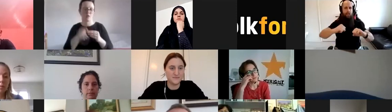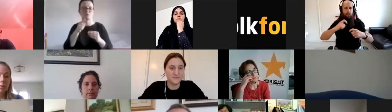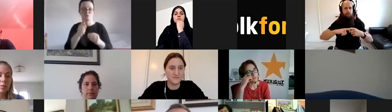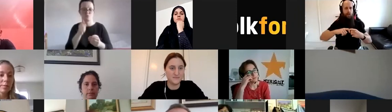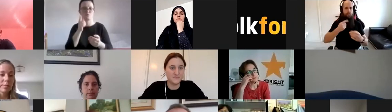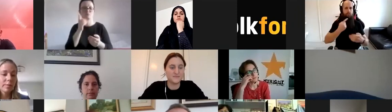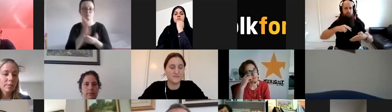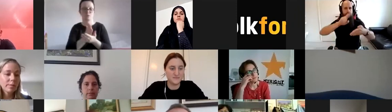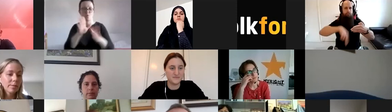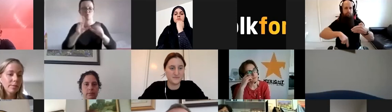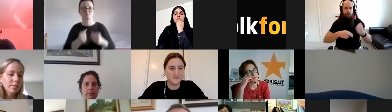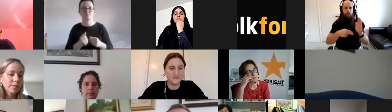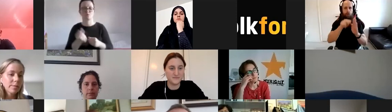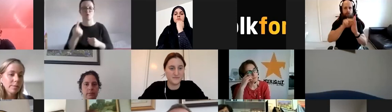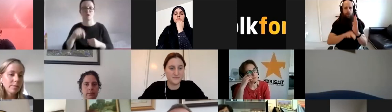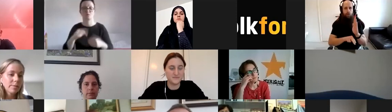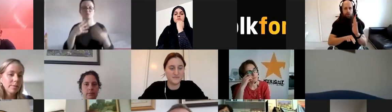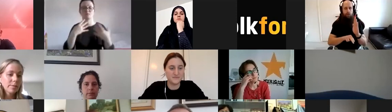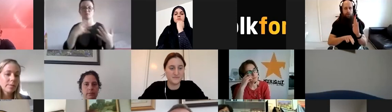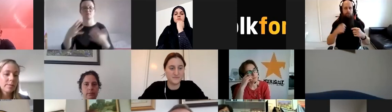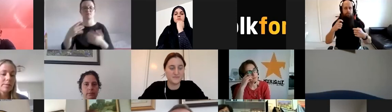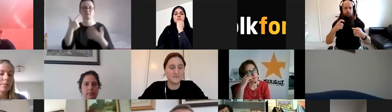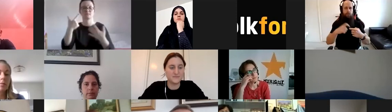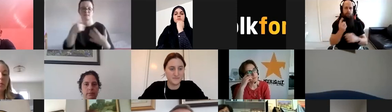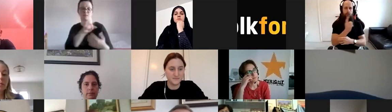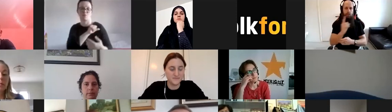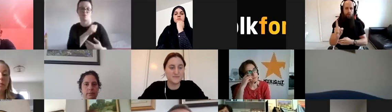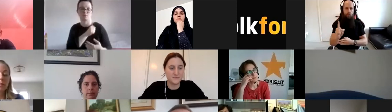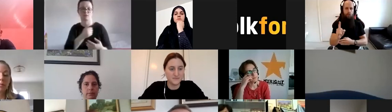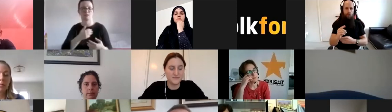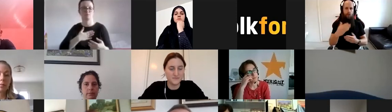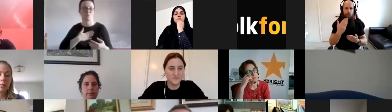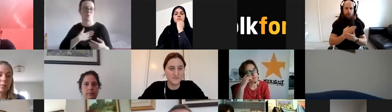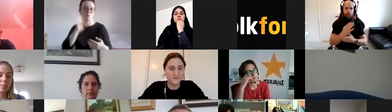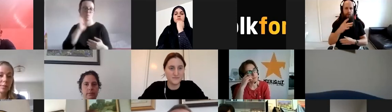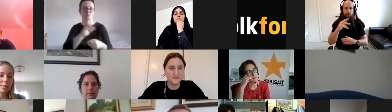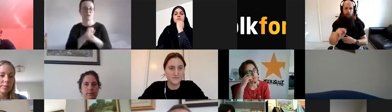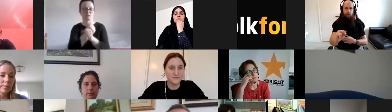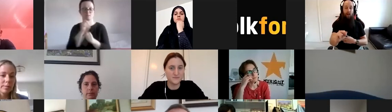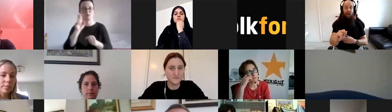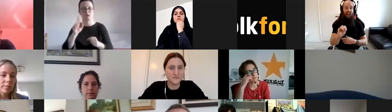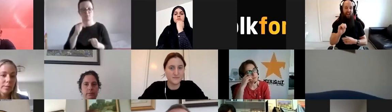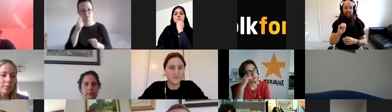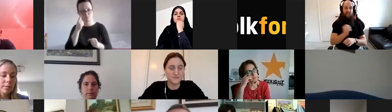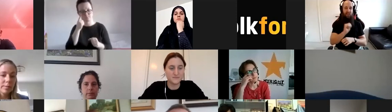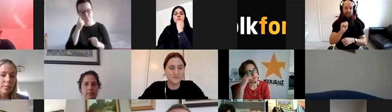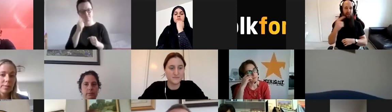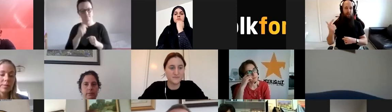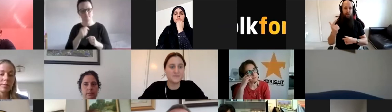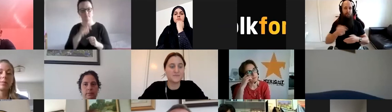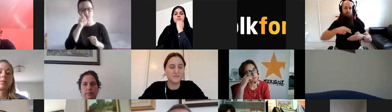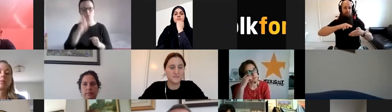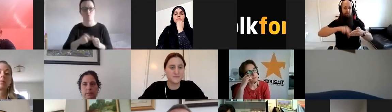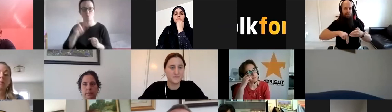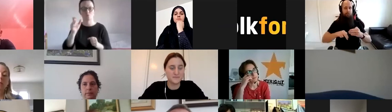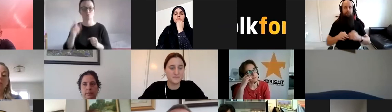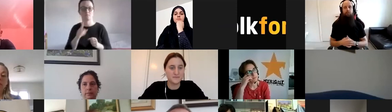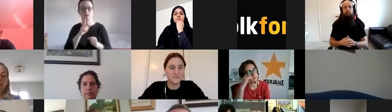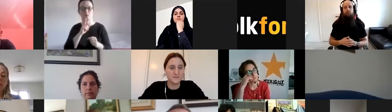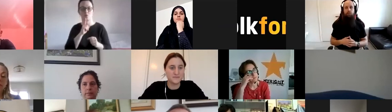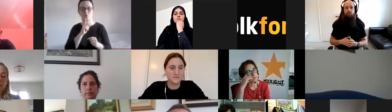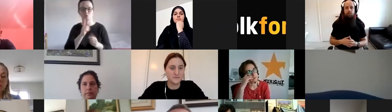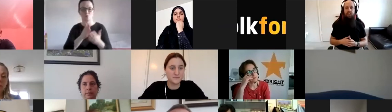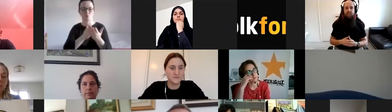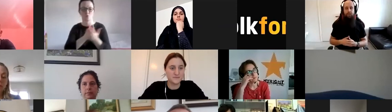the Convention on the Prohibition of Landmines, which was adopted in 1997. So we in Bosnia